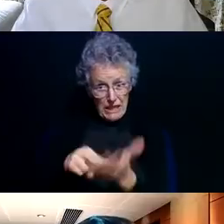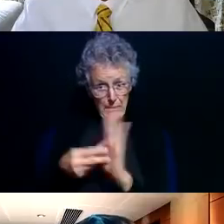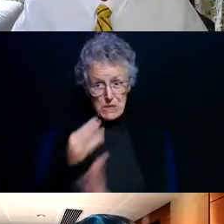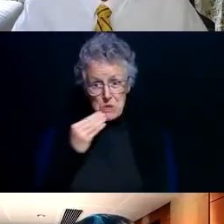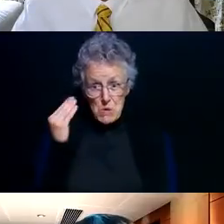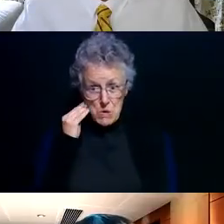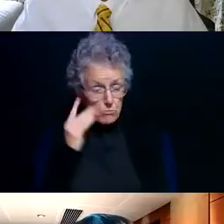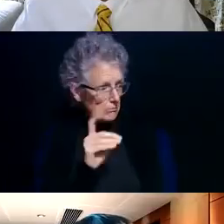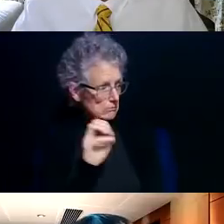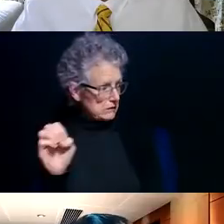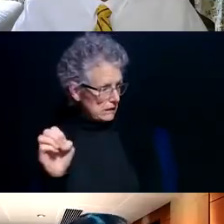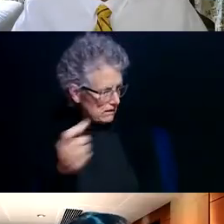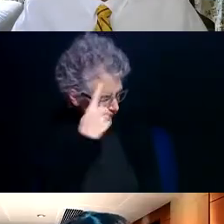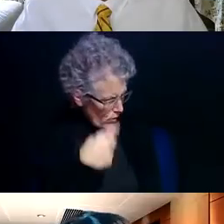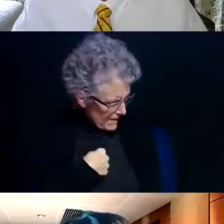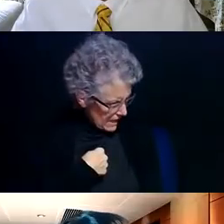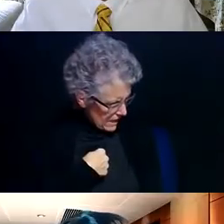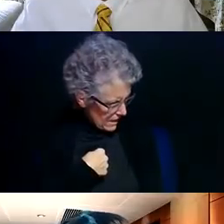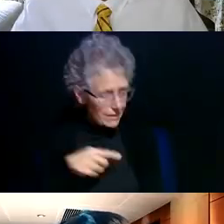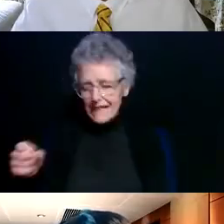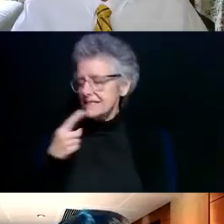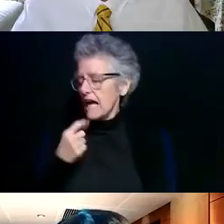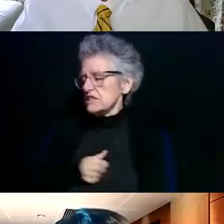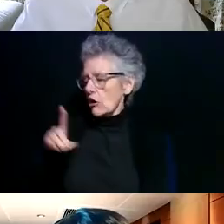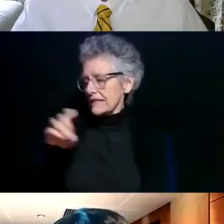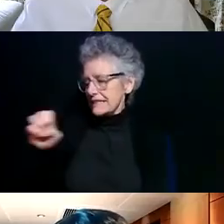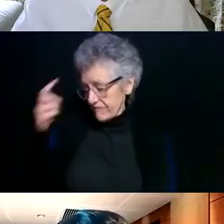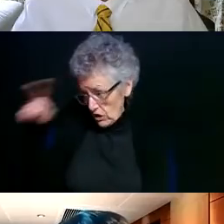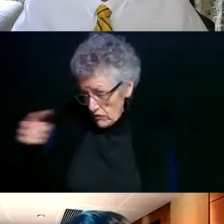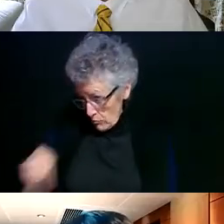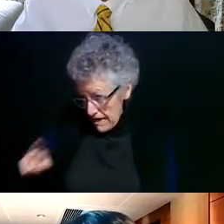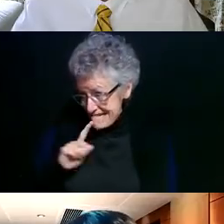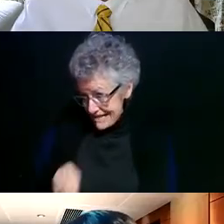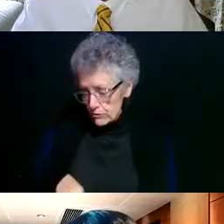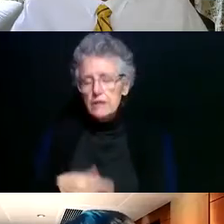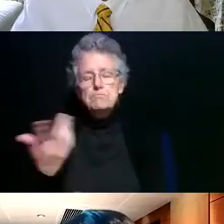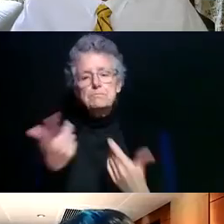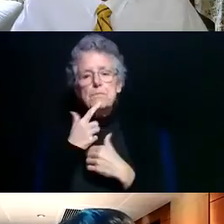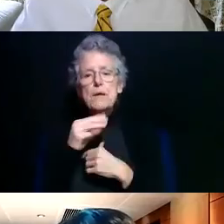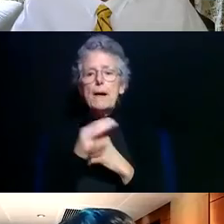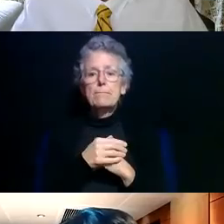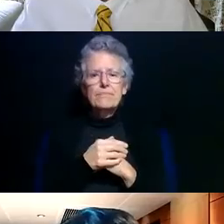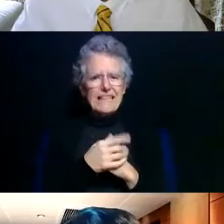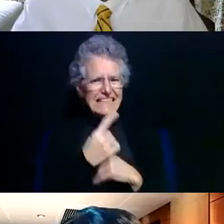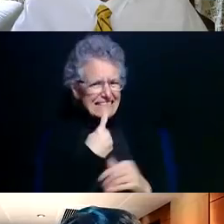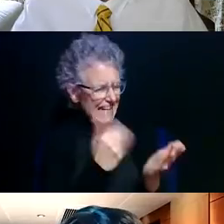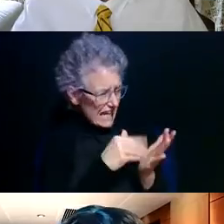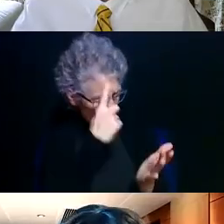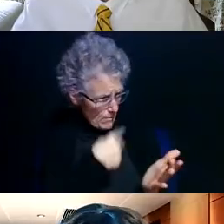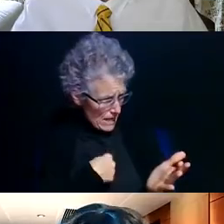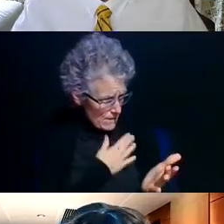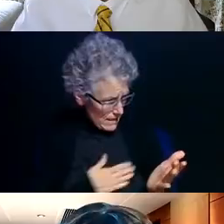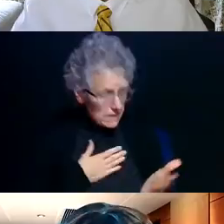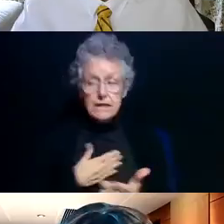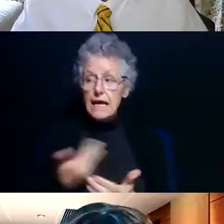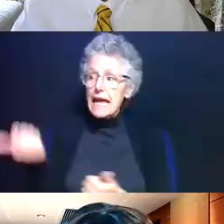I didn't know if that one was for me, Keith. Yes, I'm sorry, Dee, if you don't mind taking that one. Can you read it again? Yeah. Are